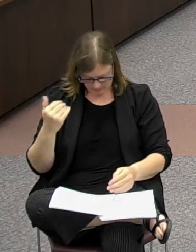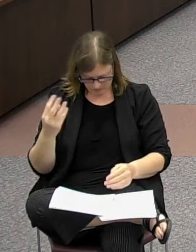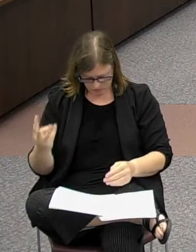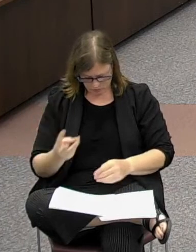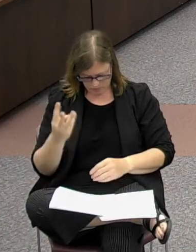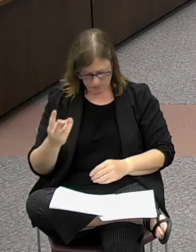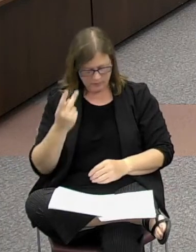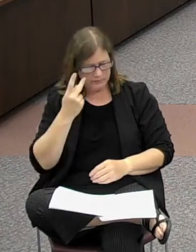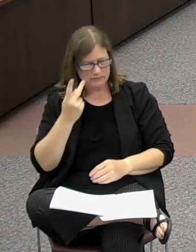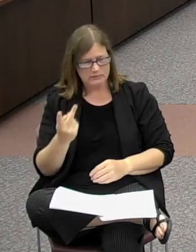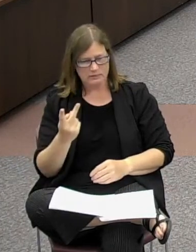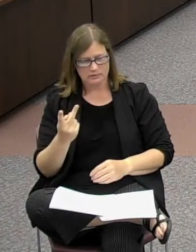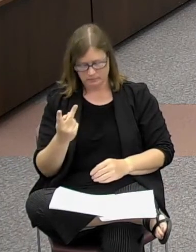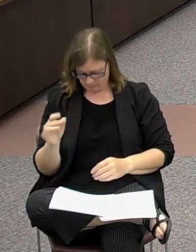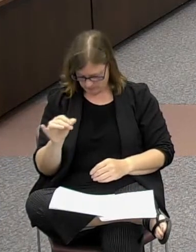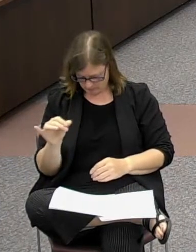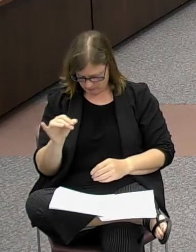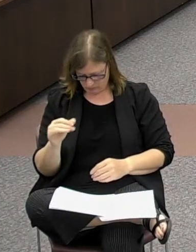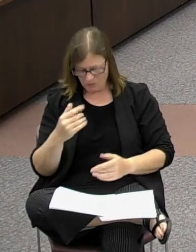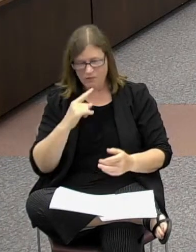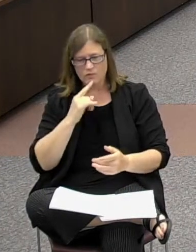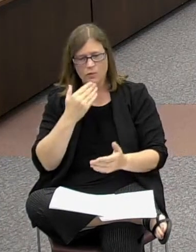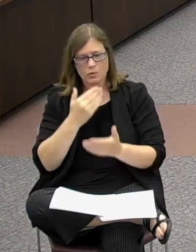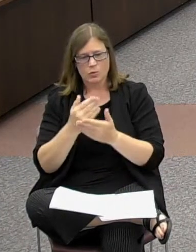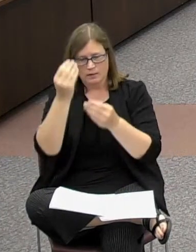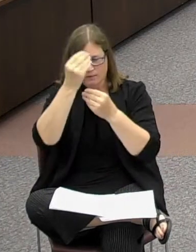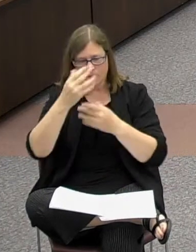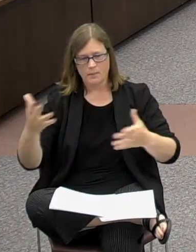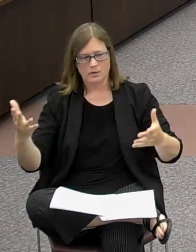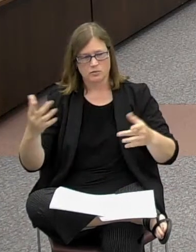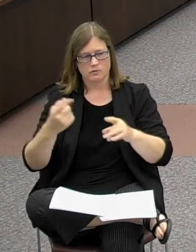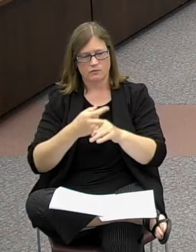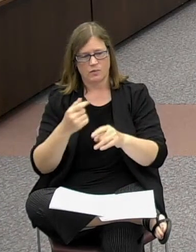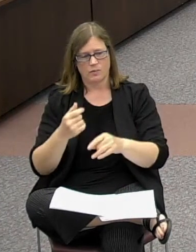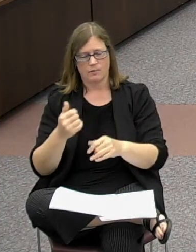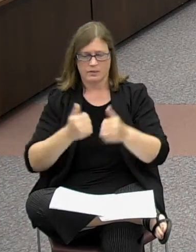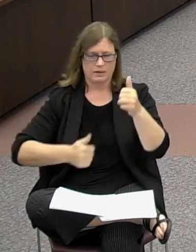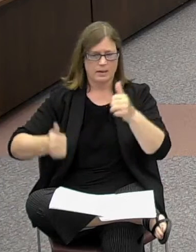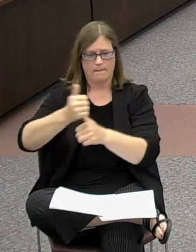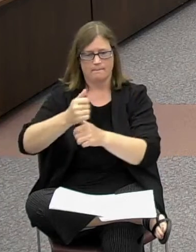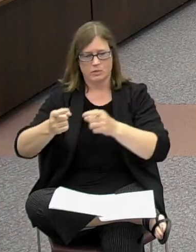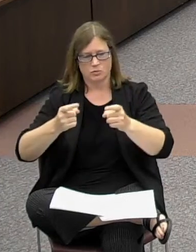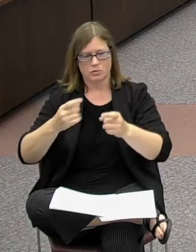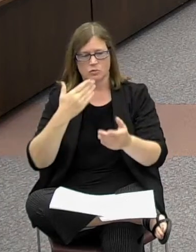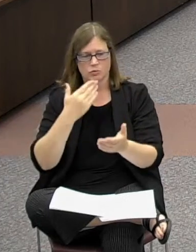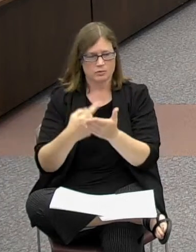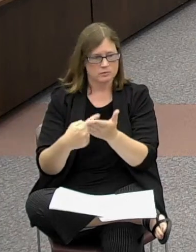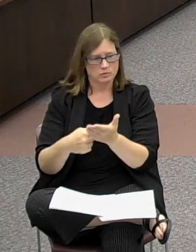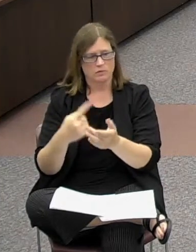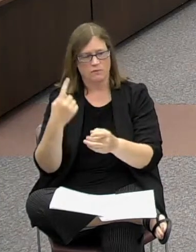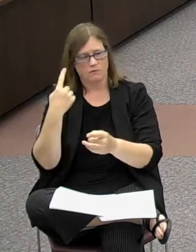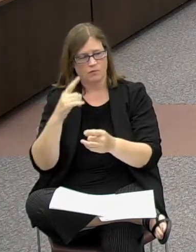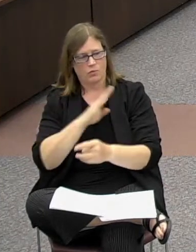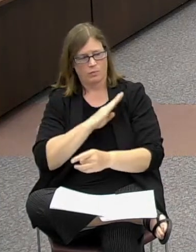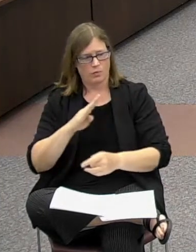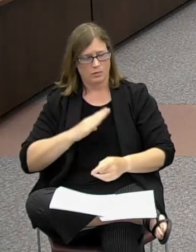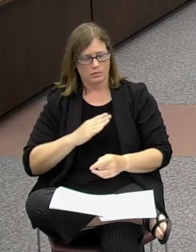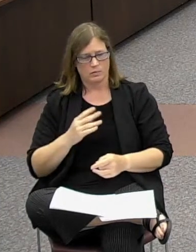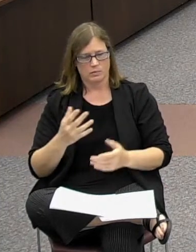and take a look at that as well. There was some really good information shared from the administration, some good discussion with the board, and we will look